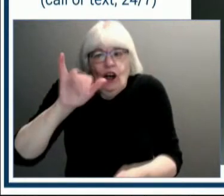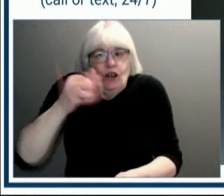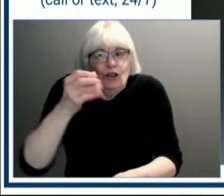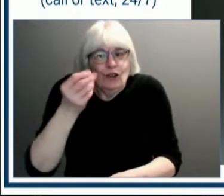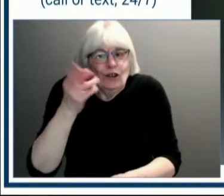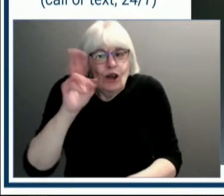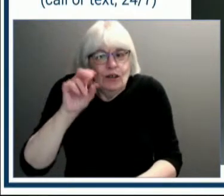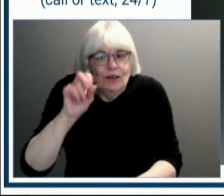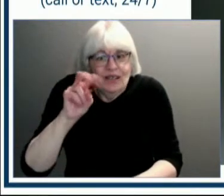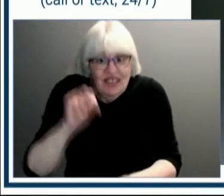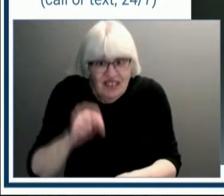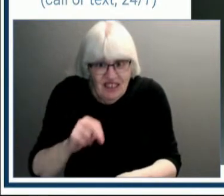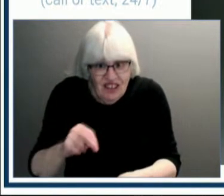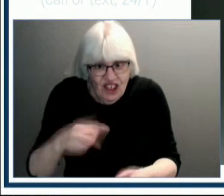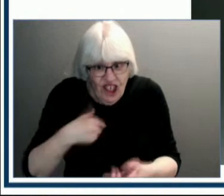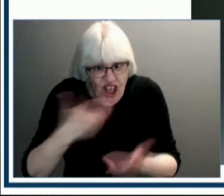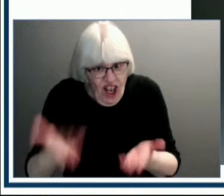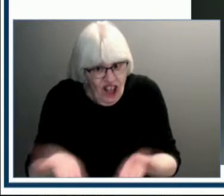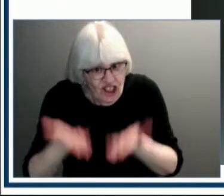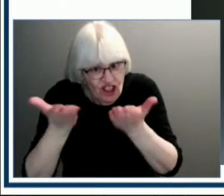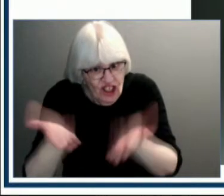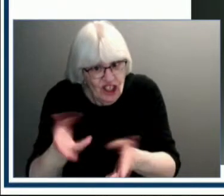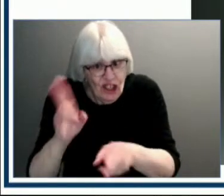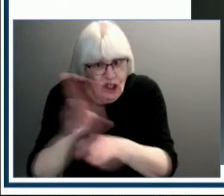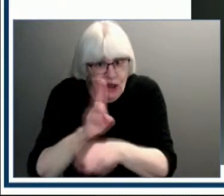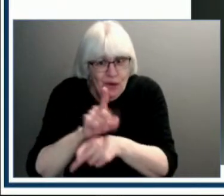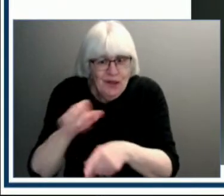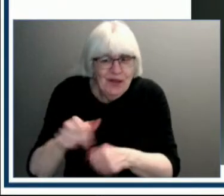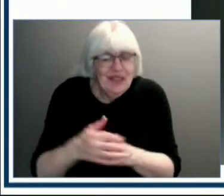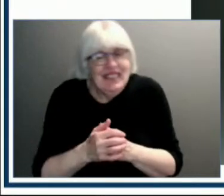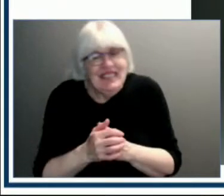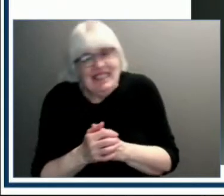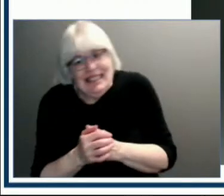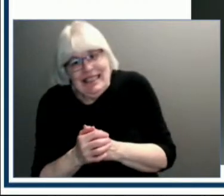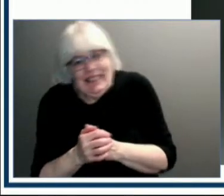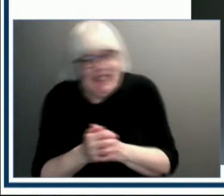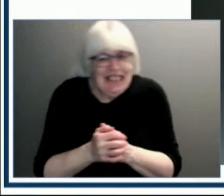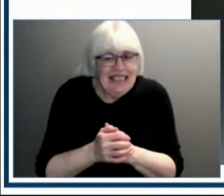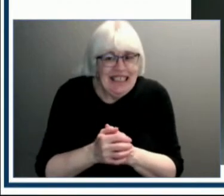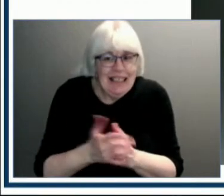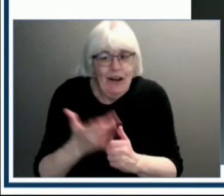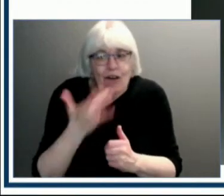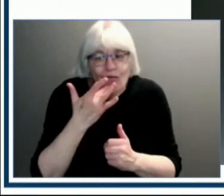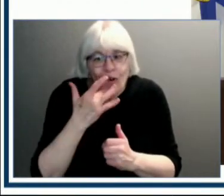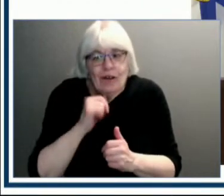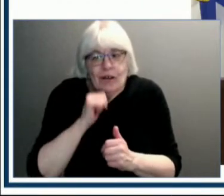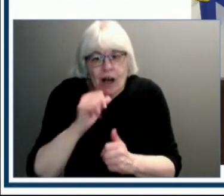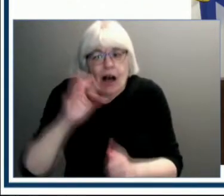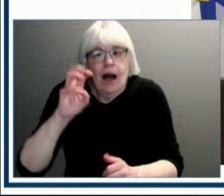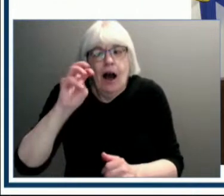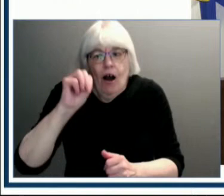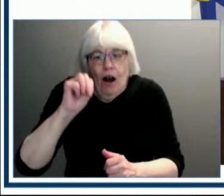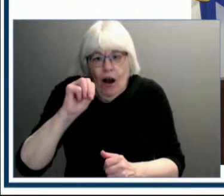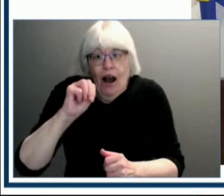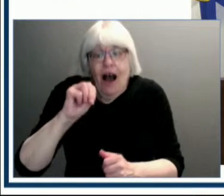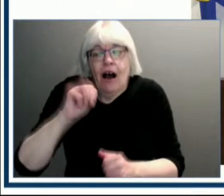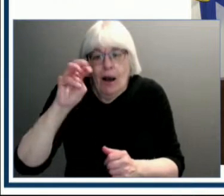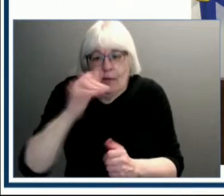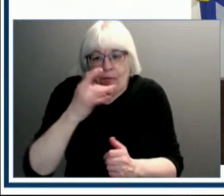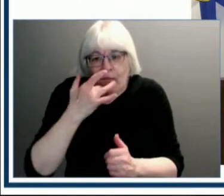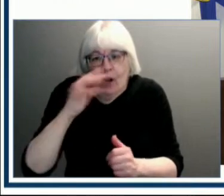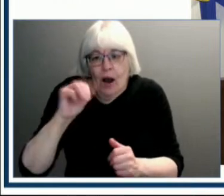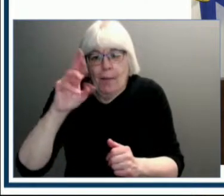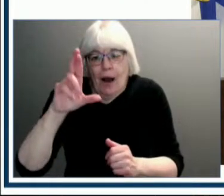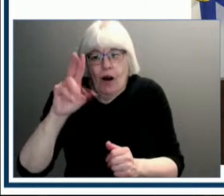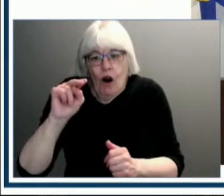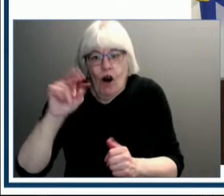choice for a vaccine. We would strongly encourage people to take an mRNA vaccine instead. And that's all the time we have